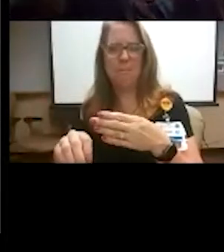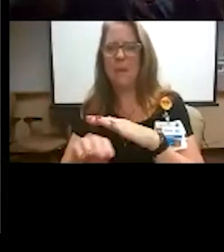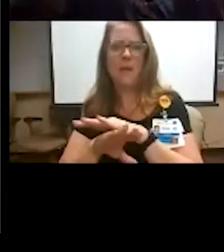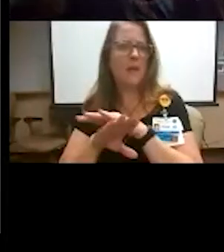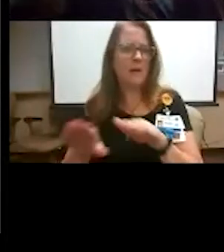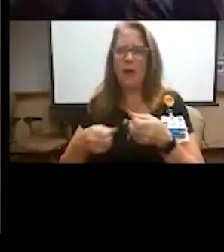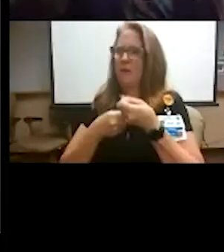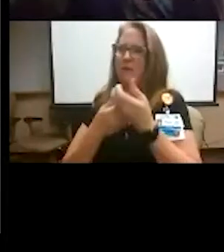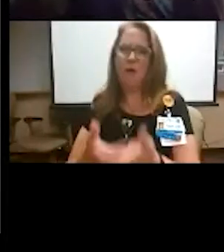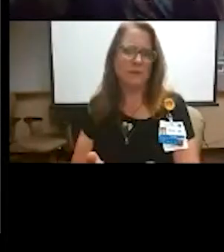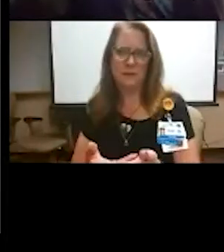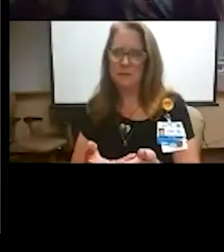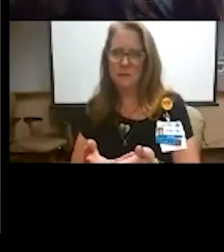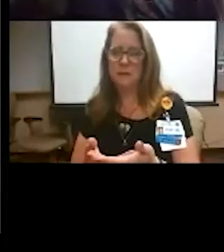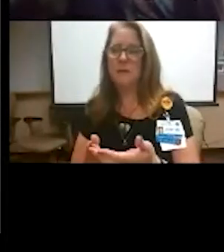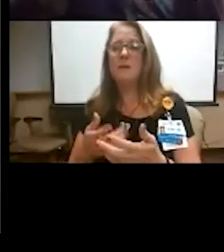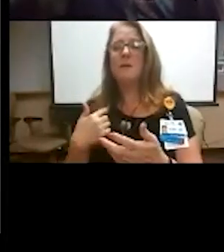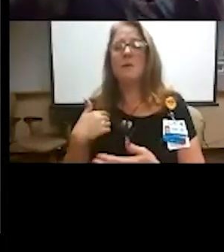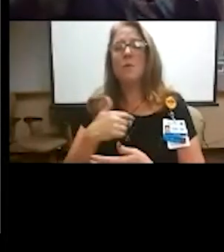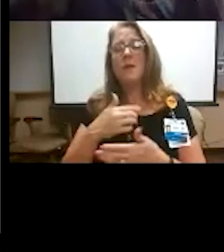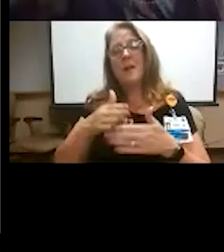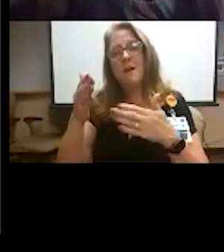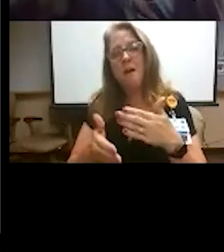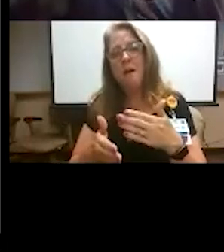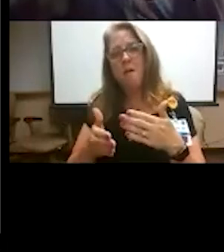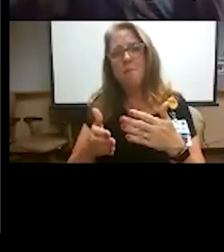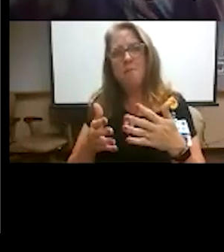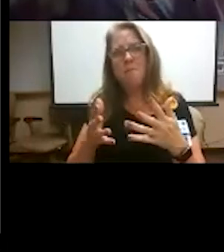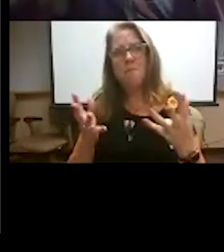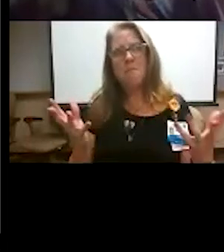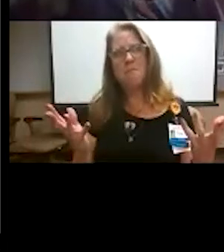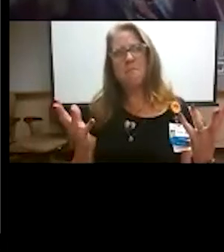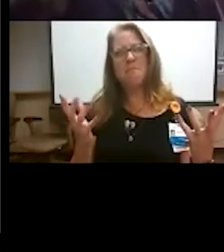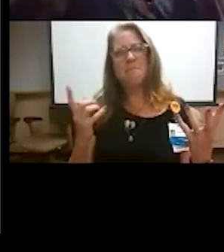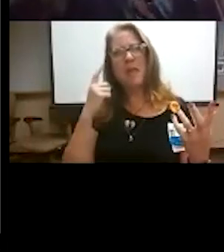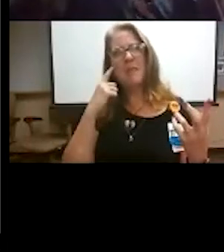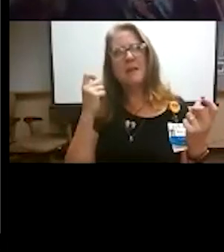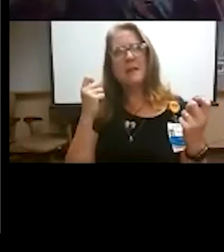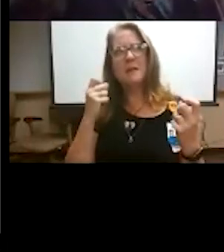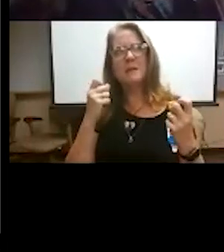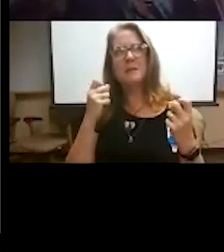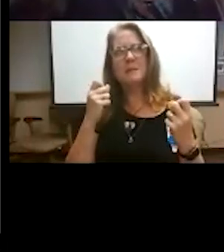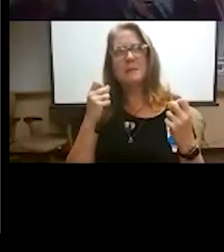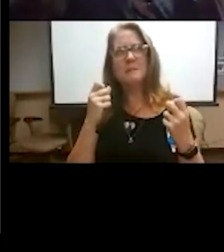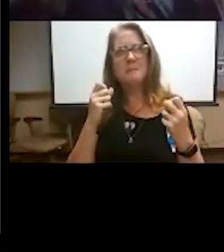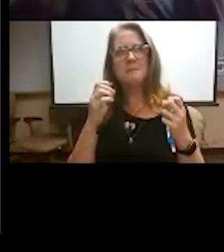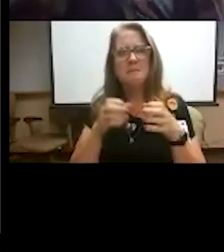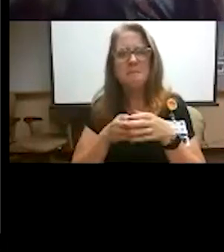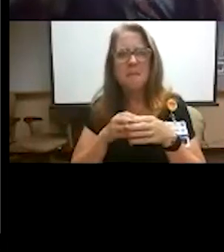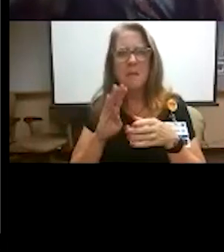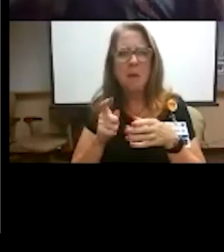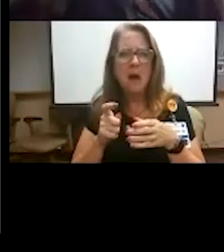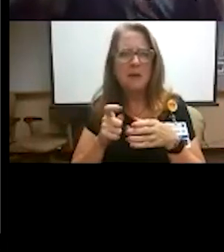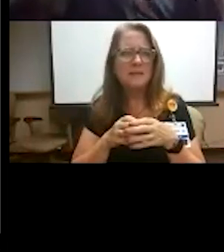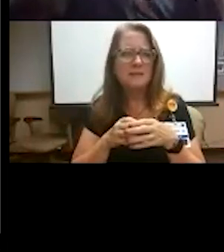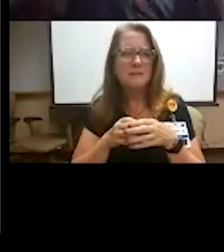causal. And so we've ended up, I think, in many, many boxes unintentionally. And then we